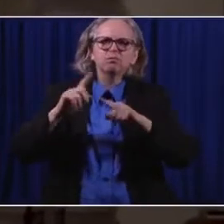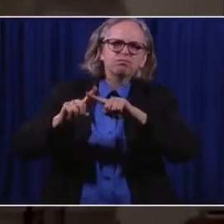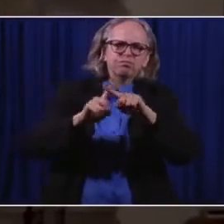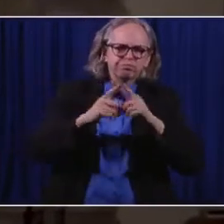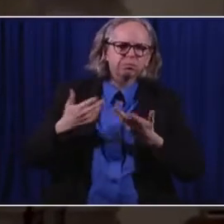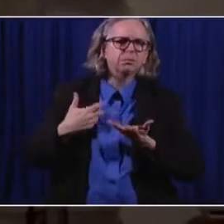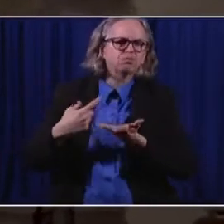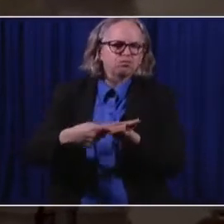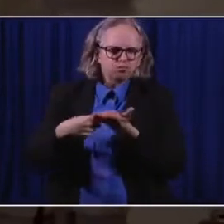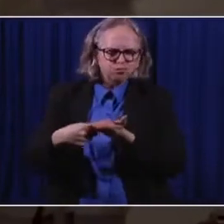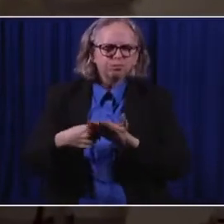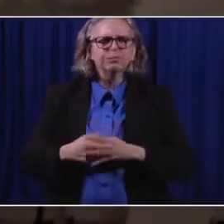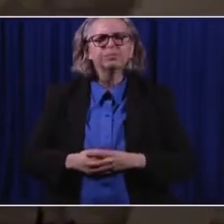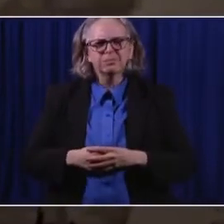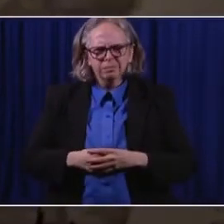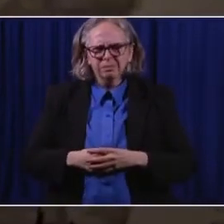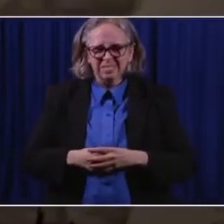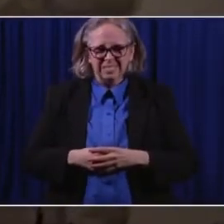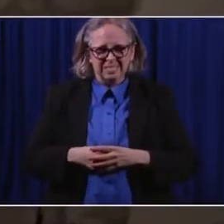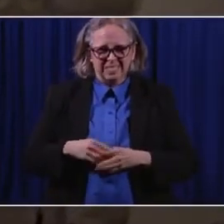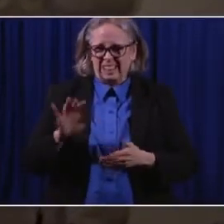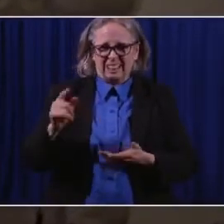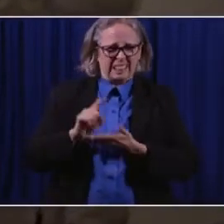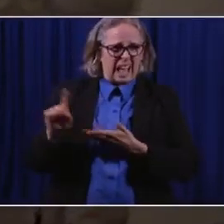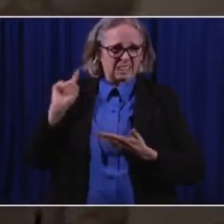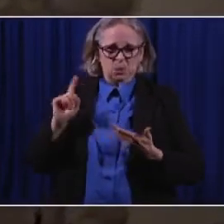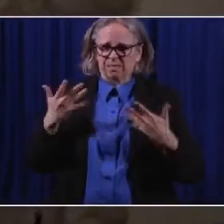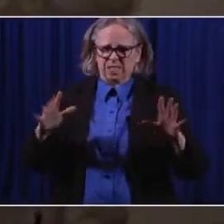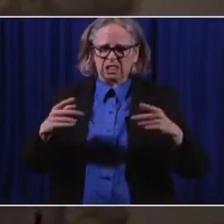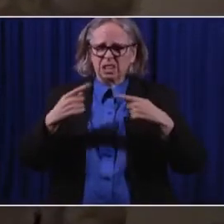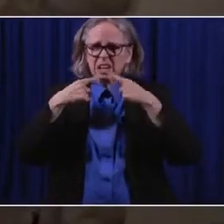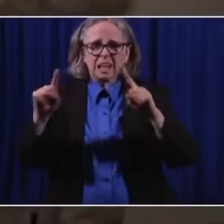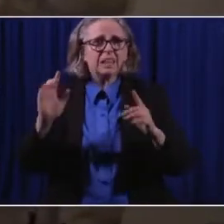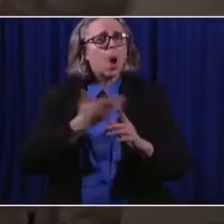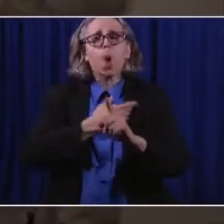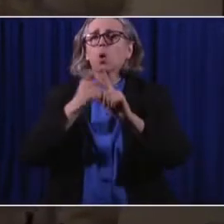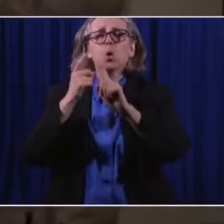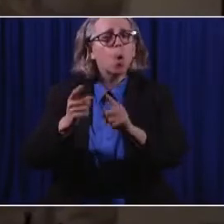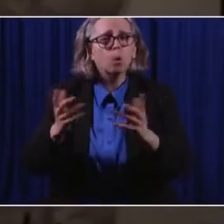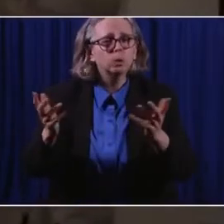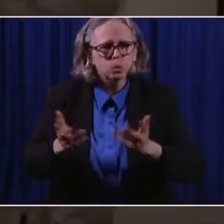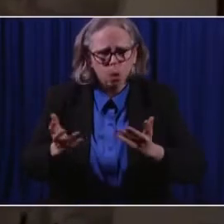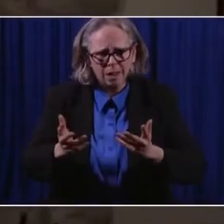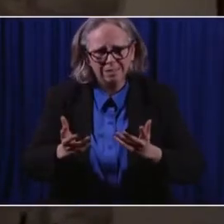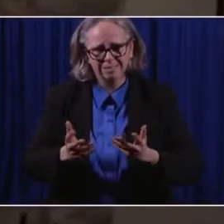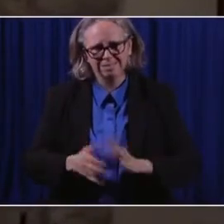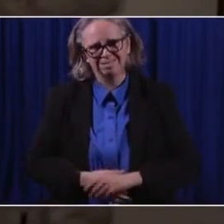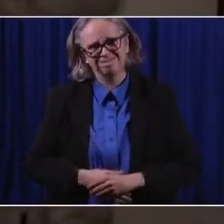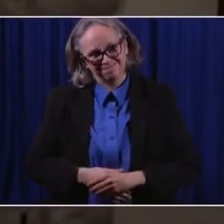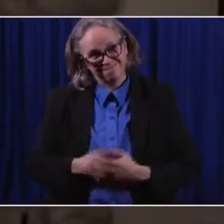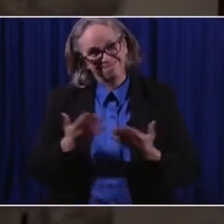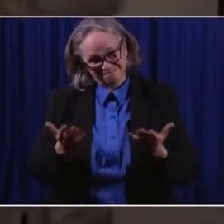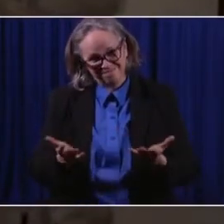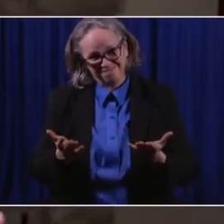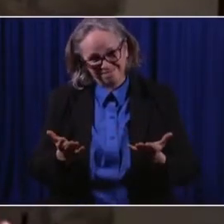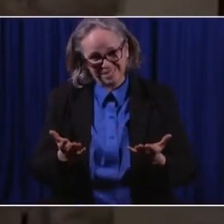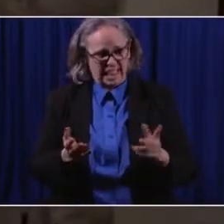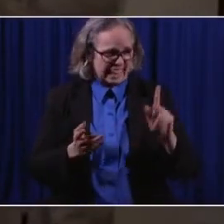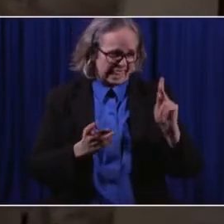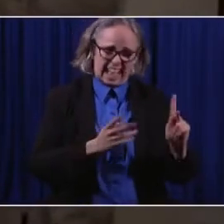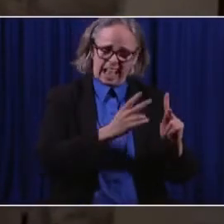last week, one of the main goals of our COVID-19 vaccination plan is to get K through 12 kids back